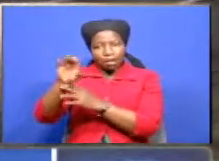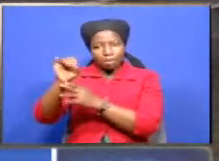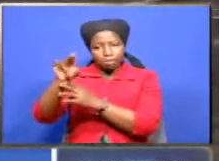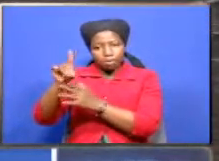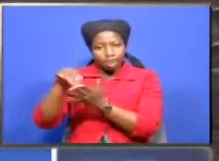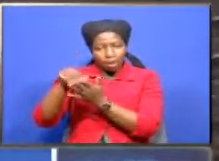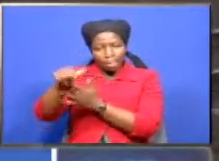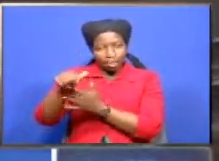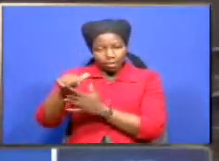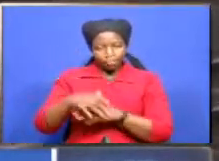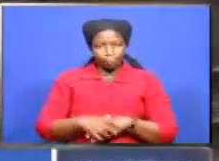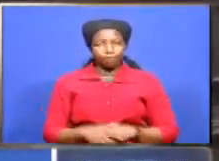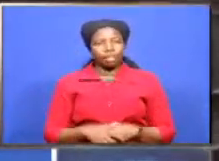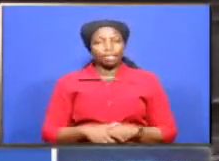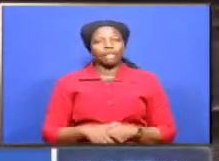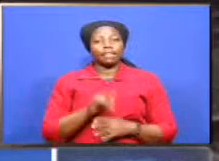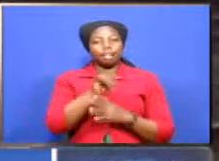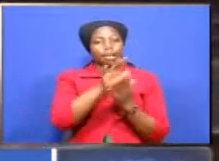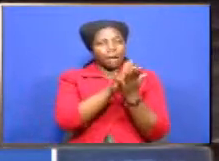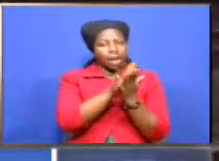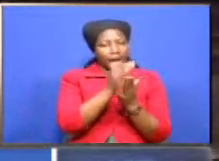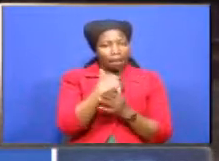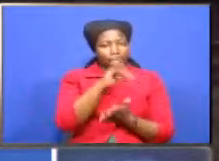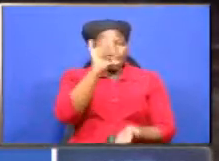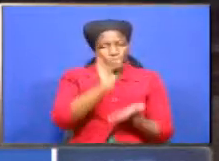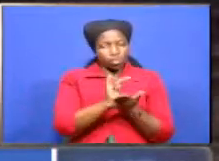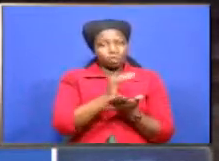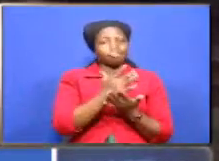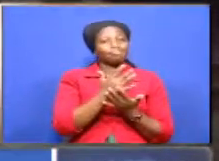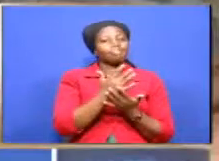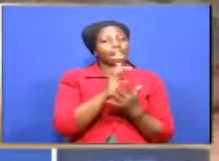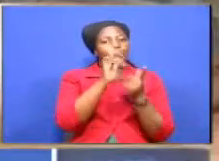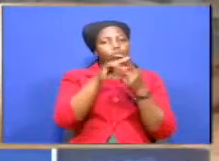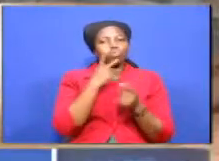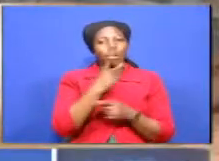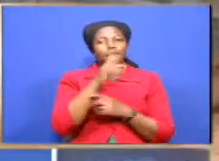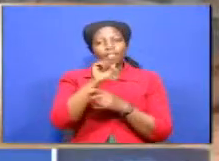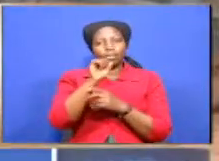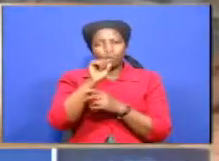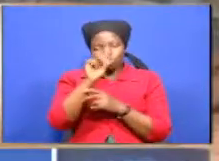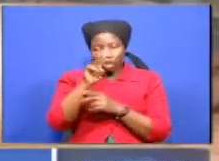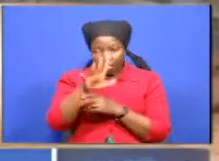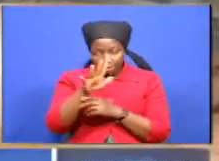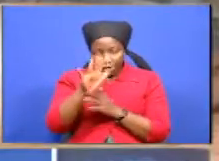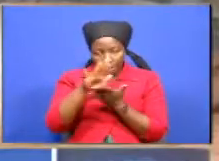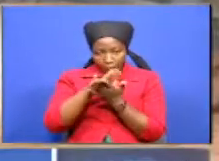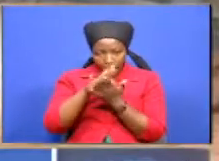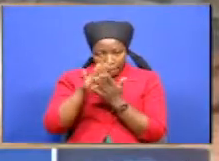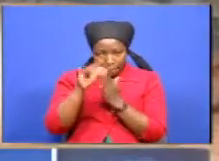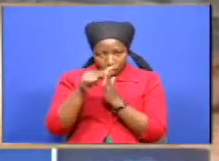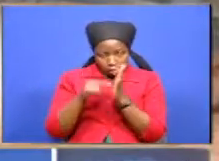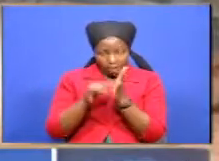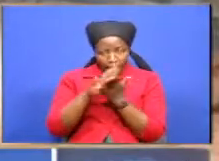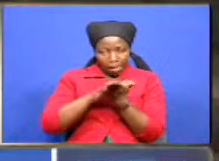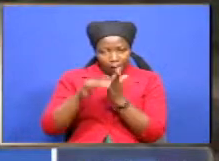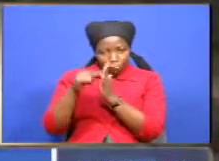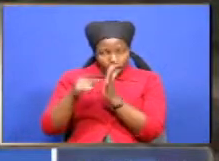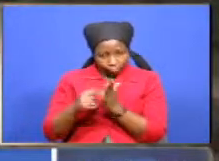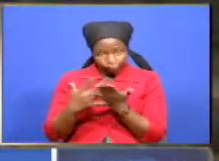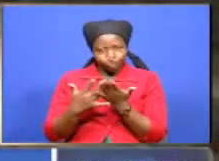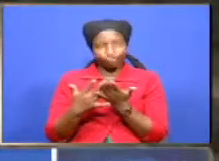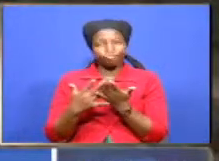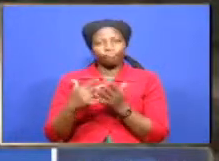liquidity. The bank has cut interest rates by 225 basis points so far this year, having slashed rates by